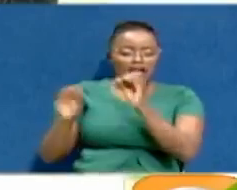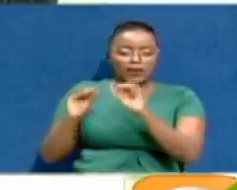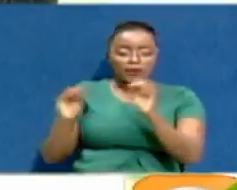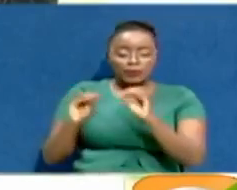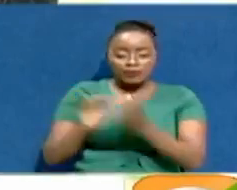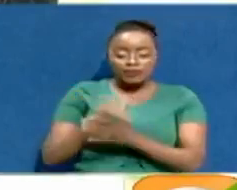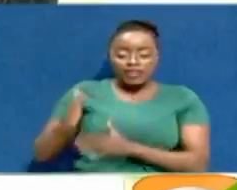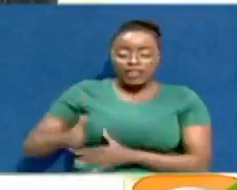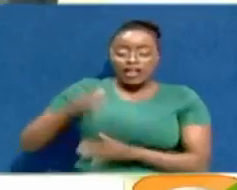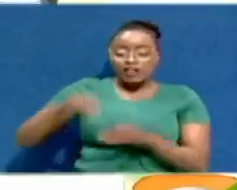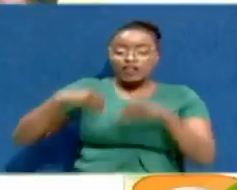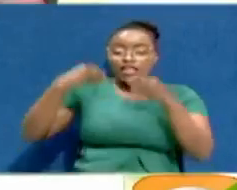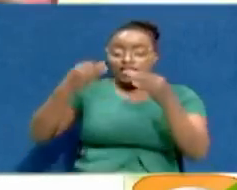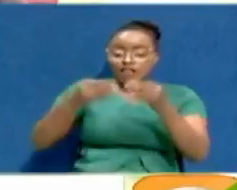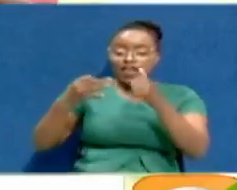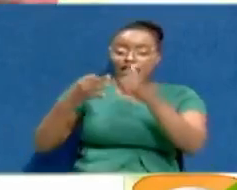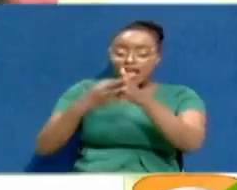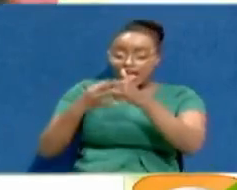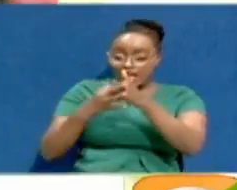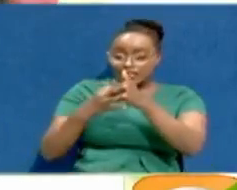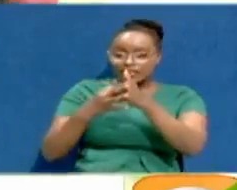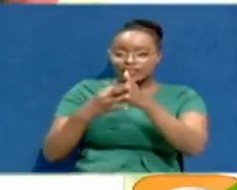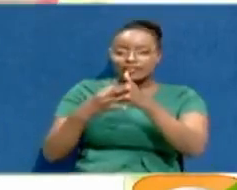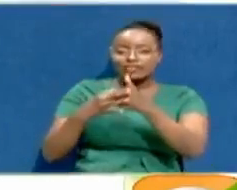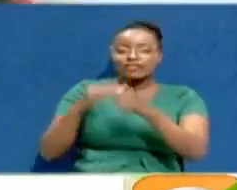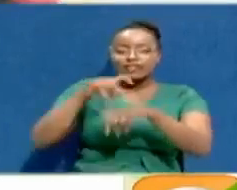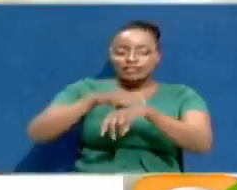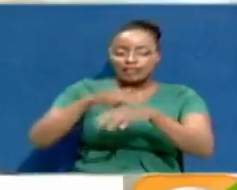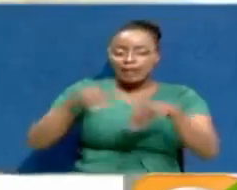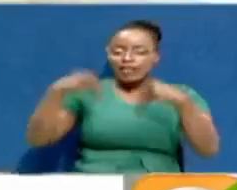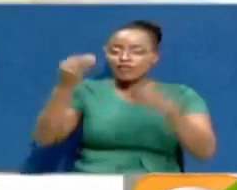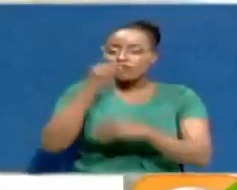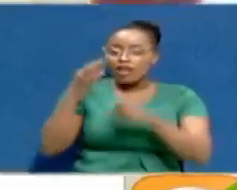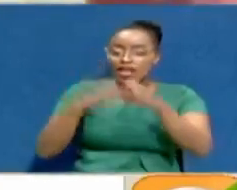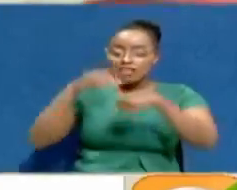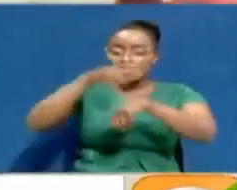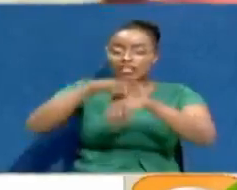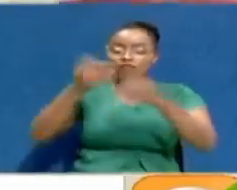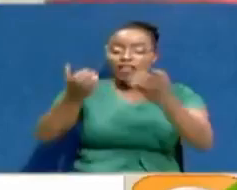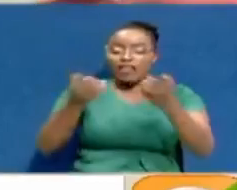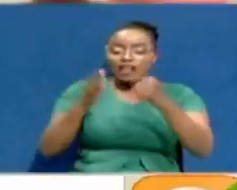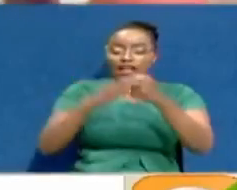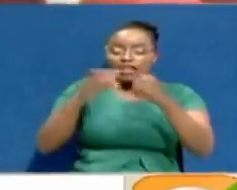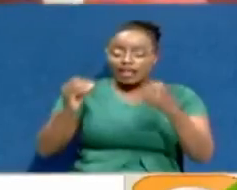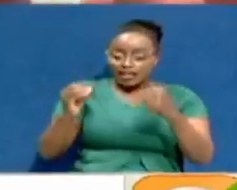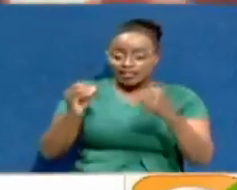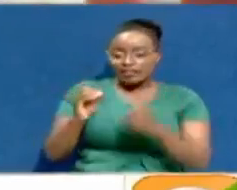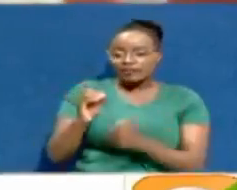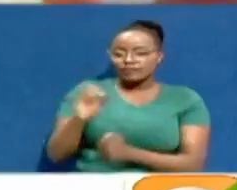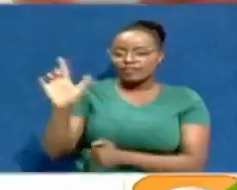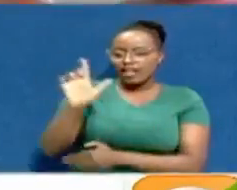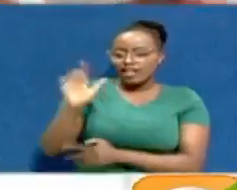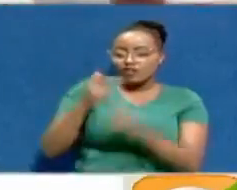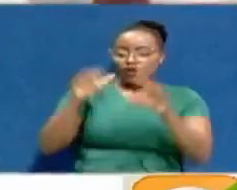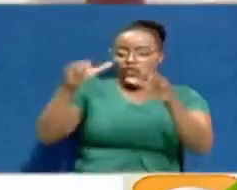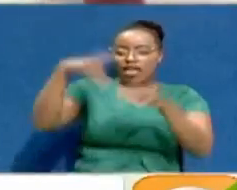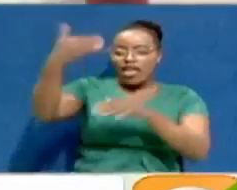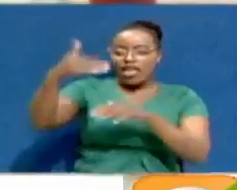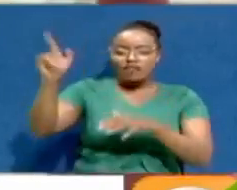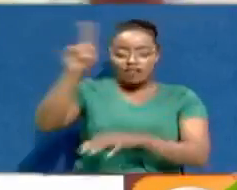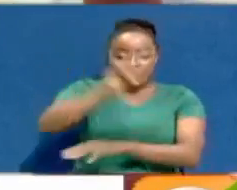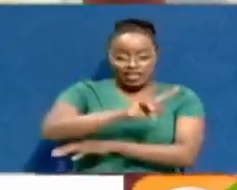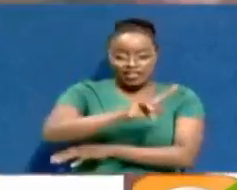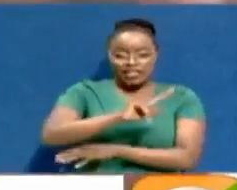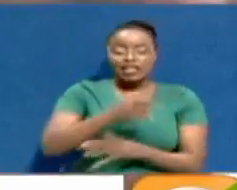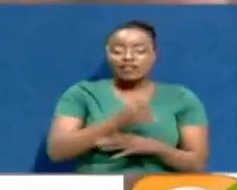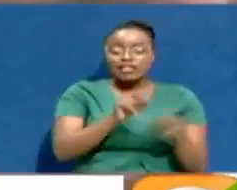The calves are fed 8 times in 24 hours. They require 90 liters of milk from the community on a daily